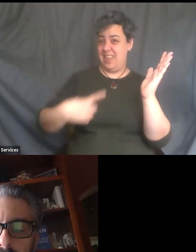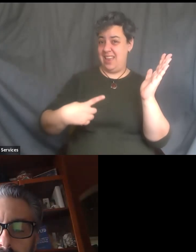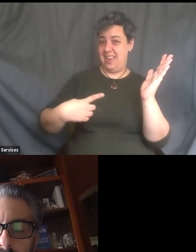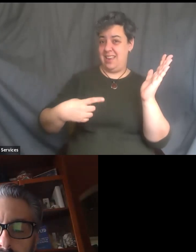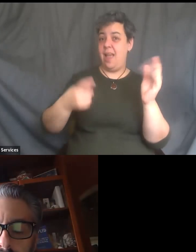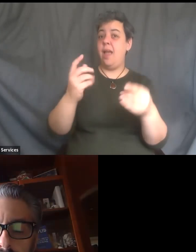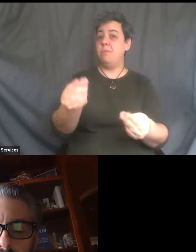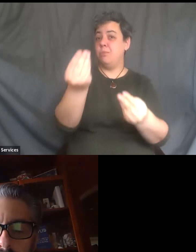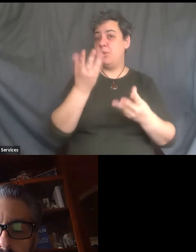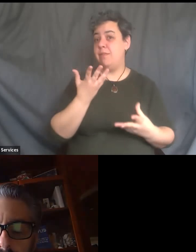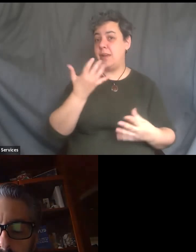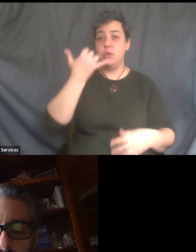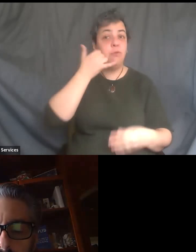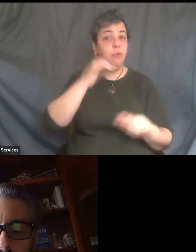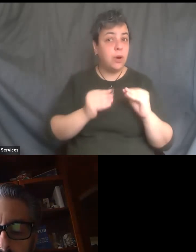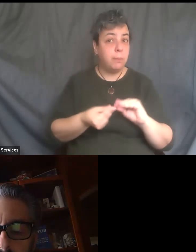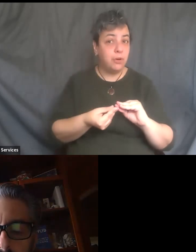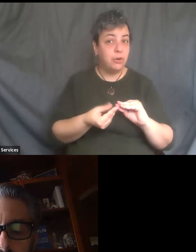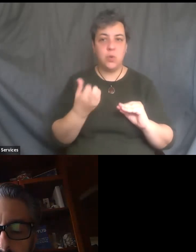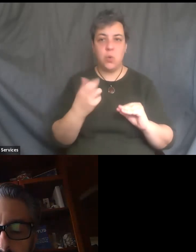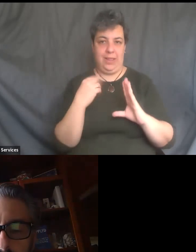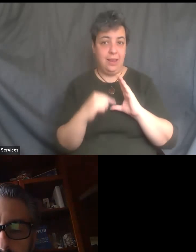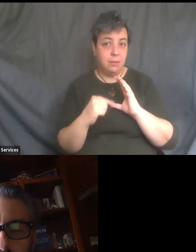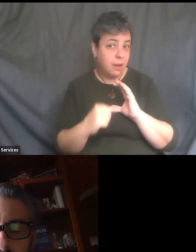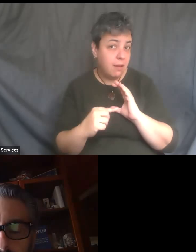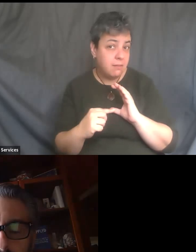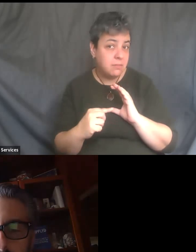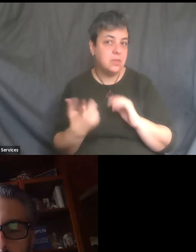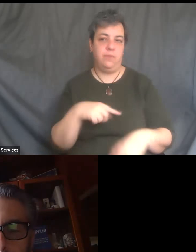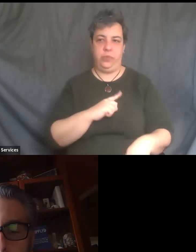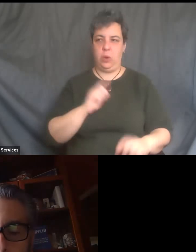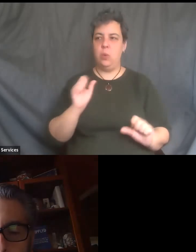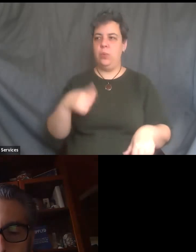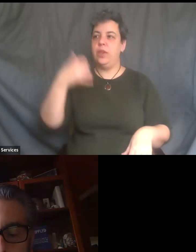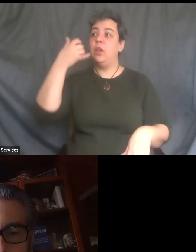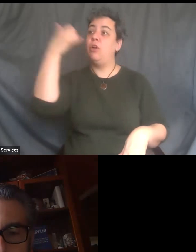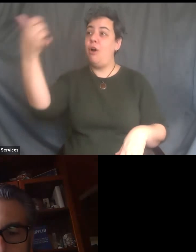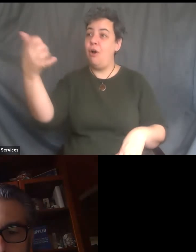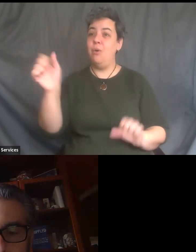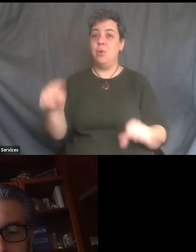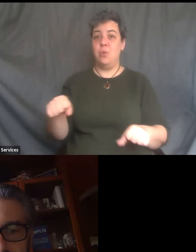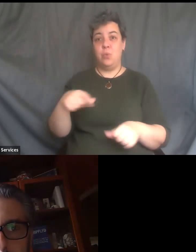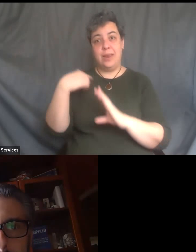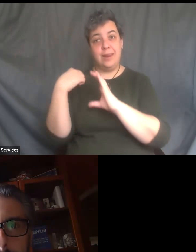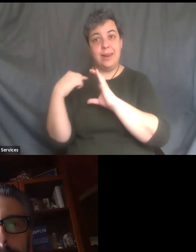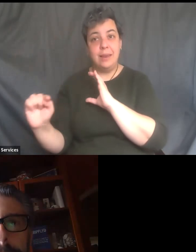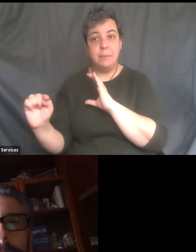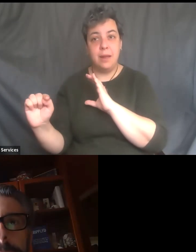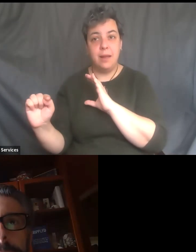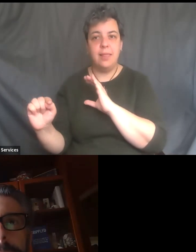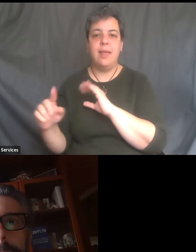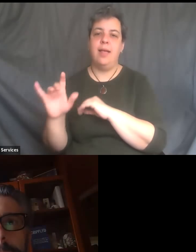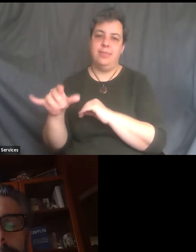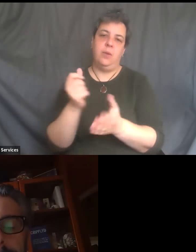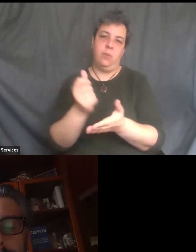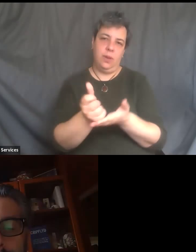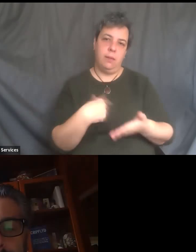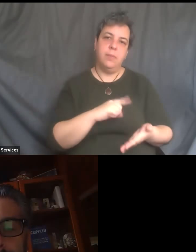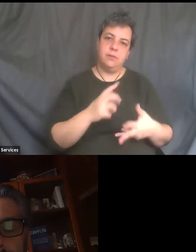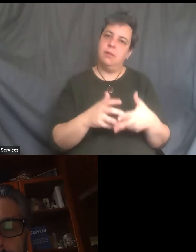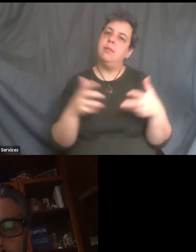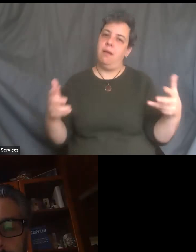very helpful. If you have a template as well on what to put on an email, that would be very helpful as well. And the